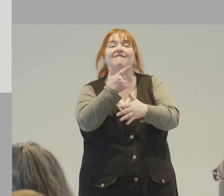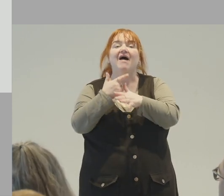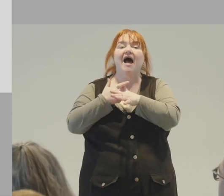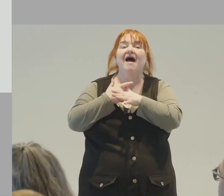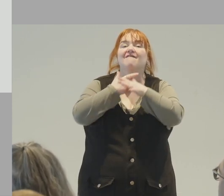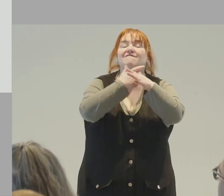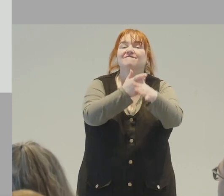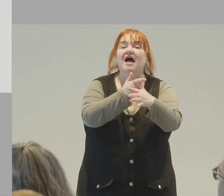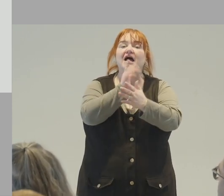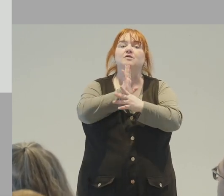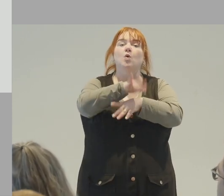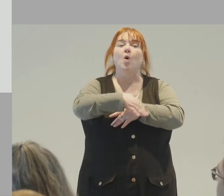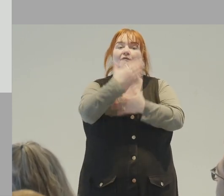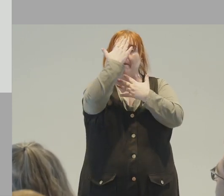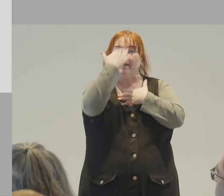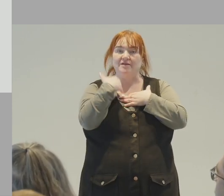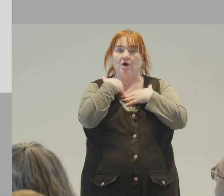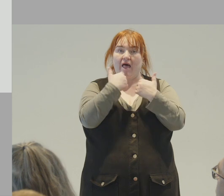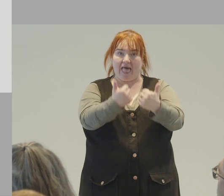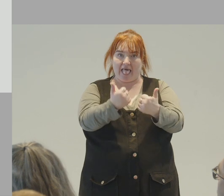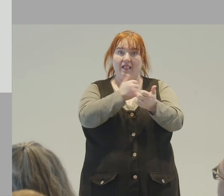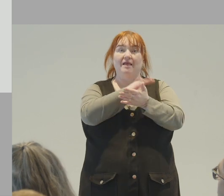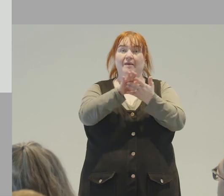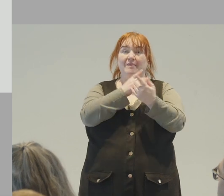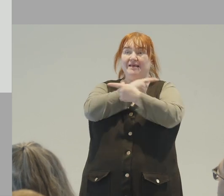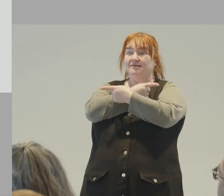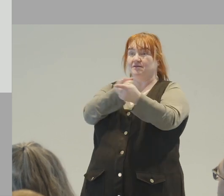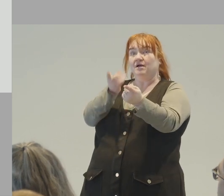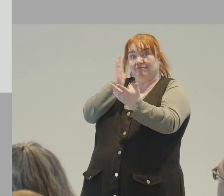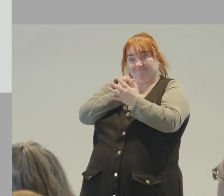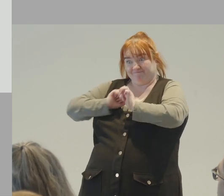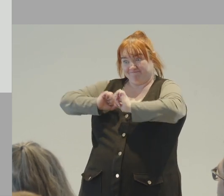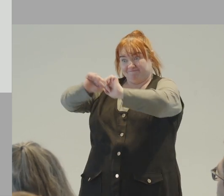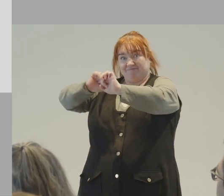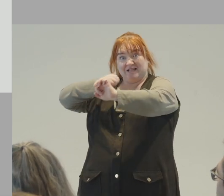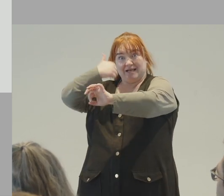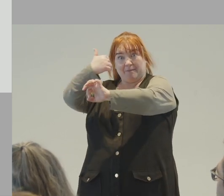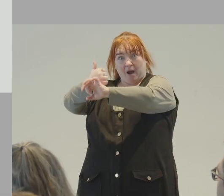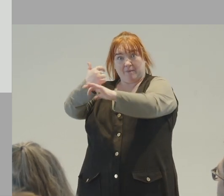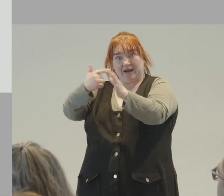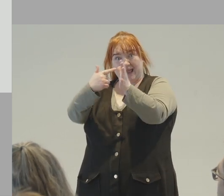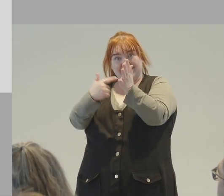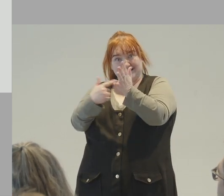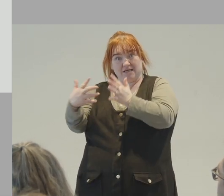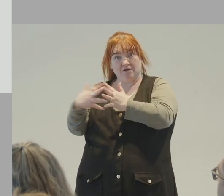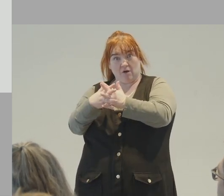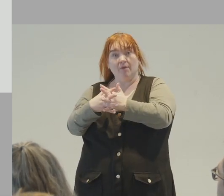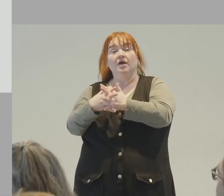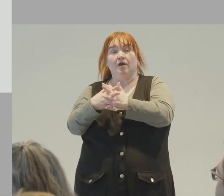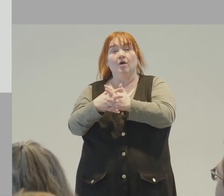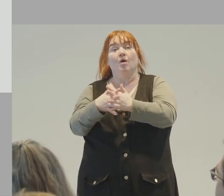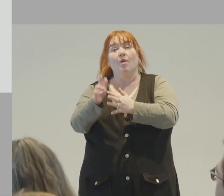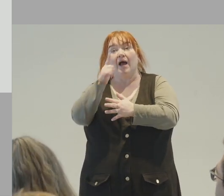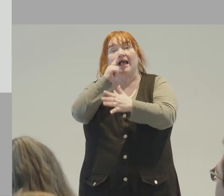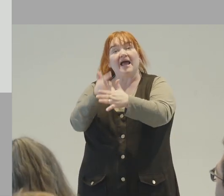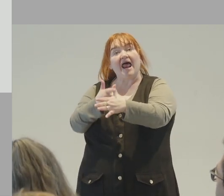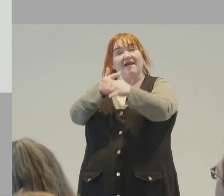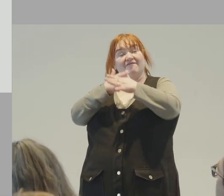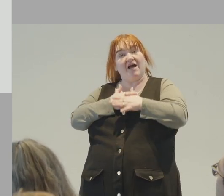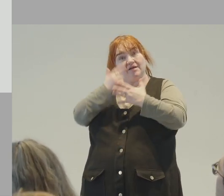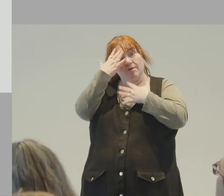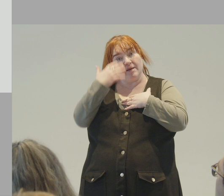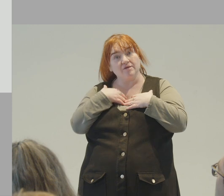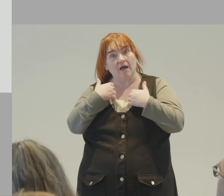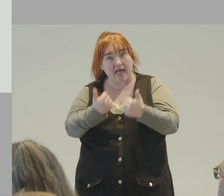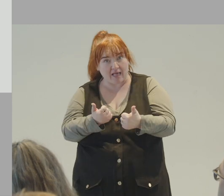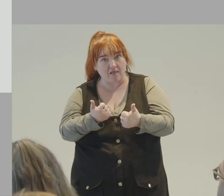from Access to Work itself. They have people who could give advice on managing mental health. But we have also had cases where